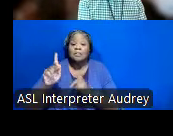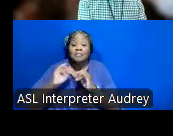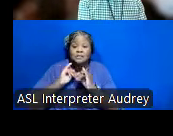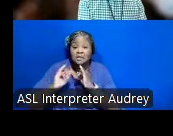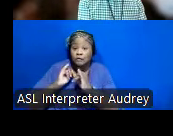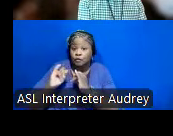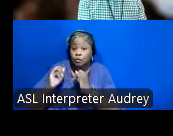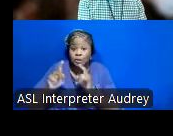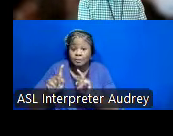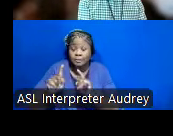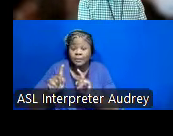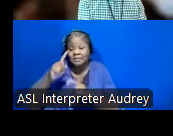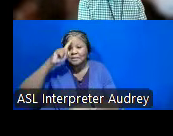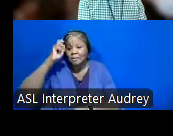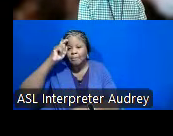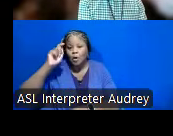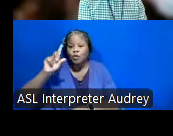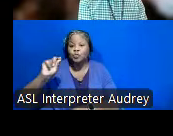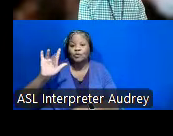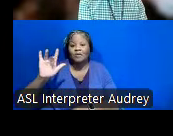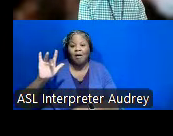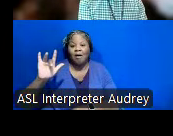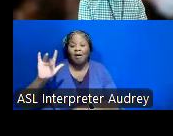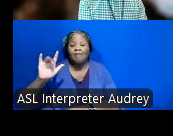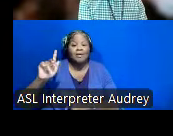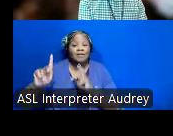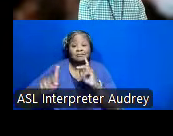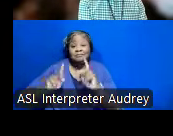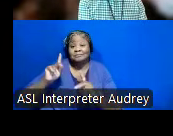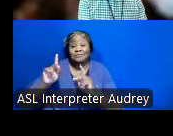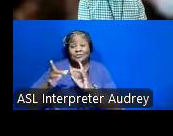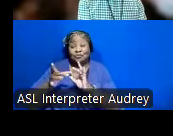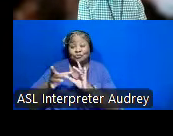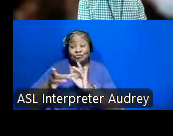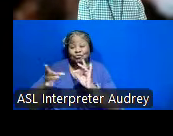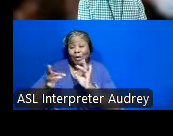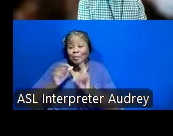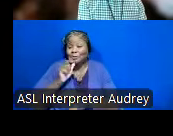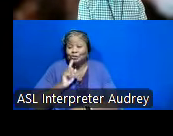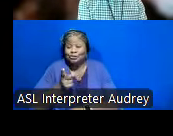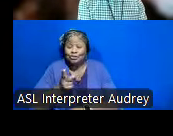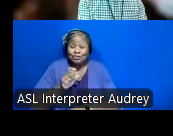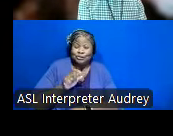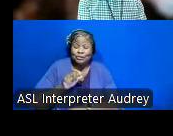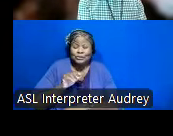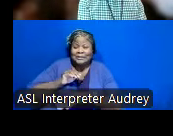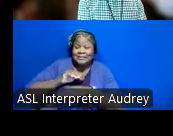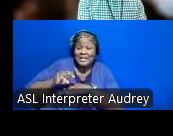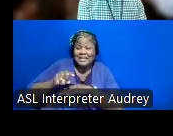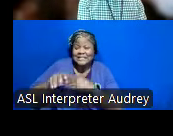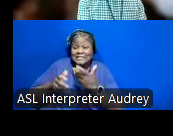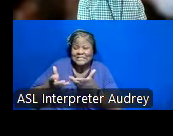conducted in the summer of 2025, and our respondents described simply being unsure of how they should advise their